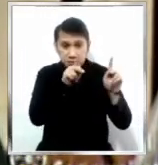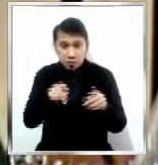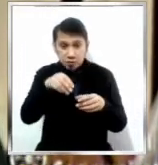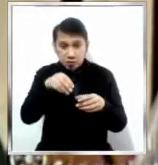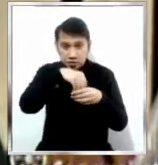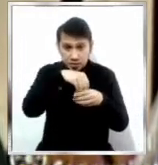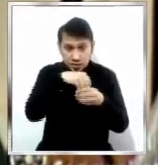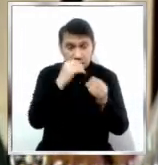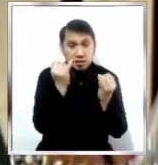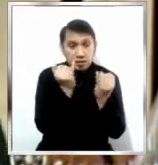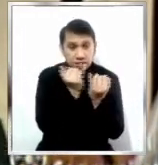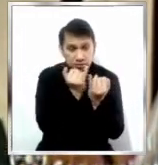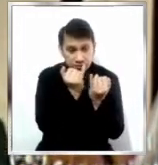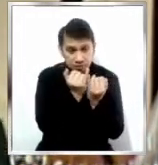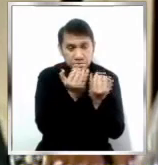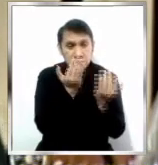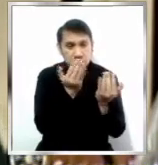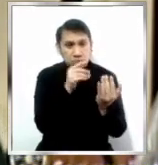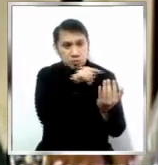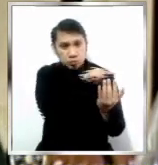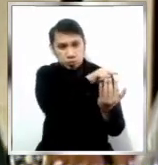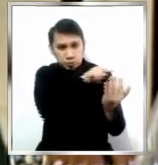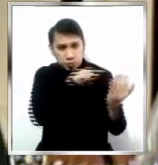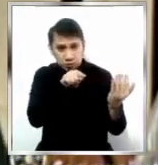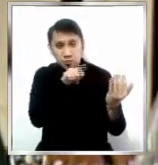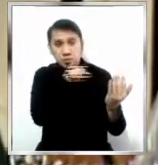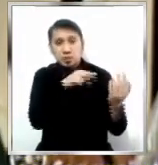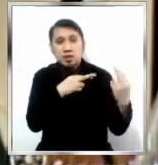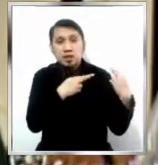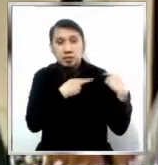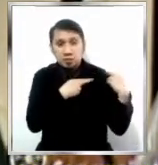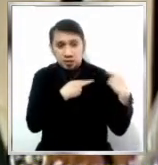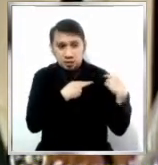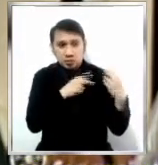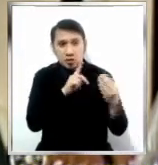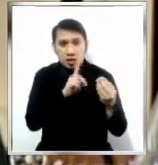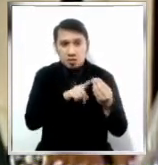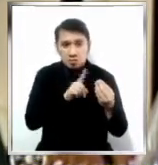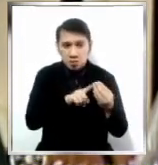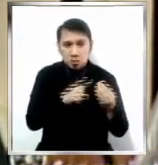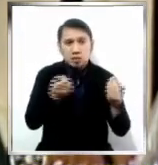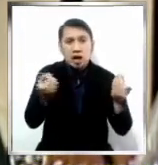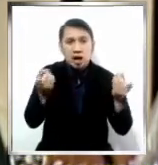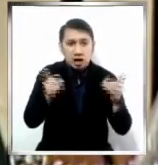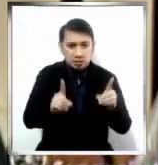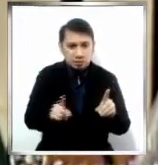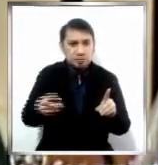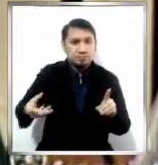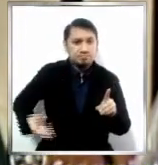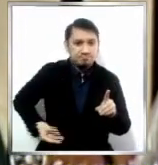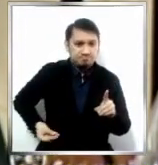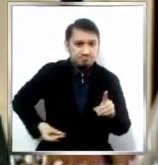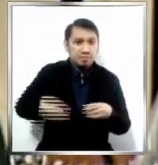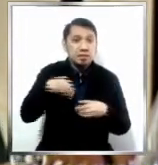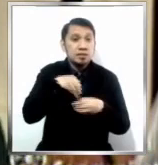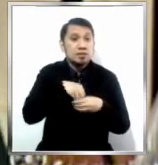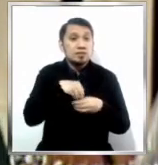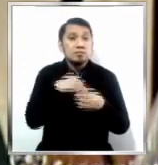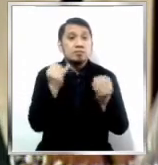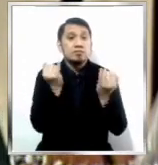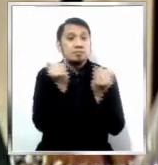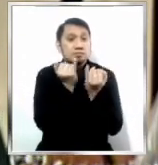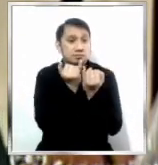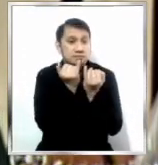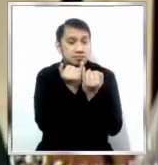to be probably responsible for certain anomalies or irregularities. Meantime,